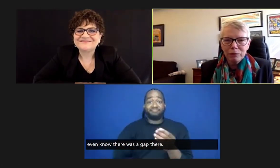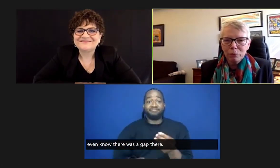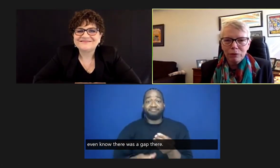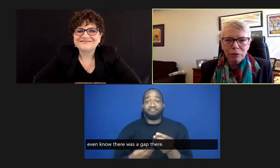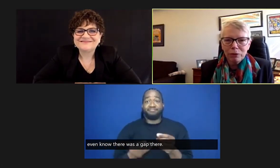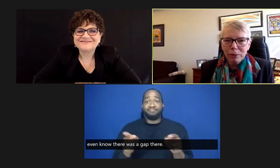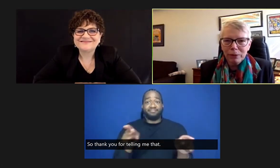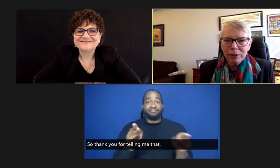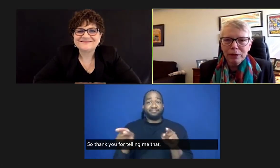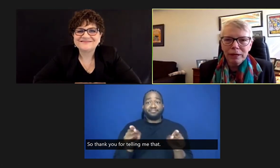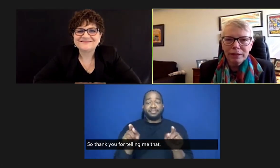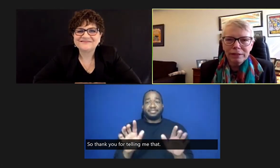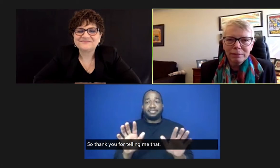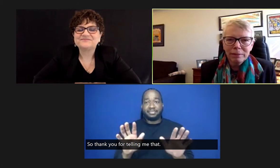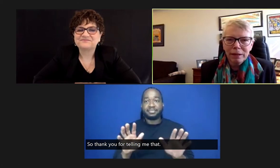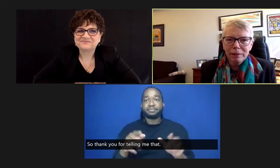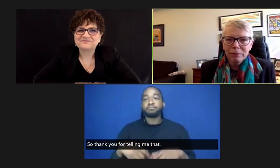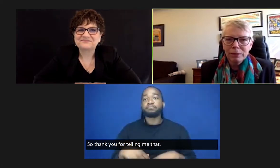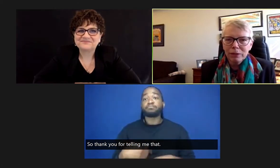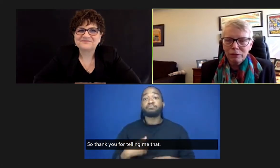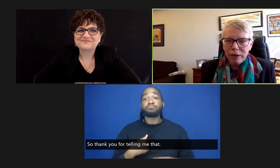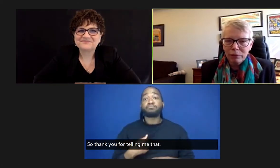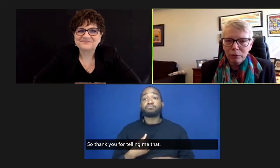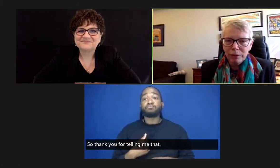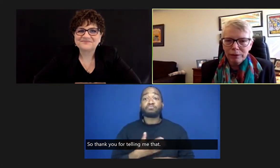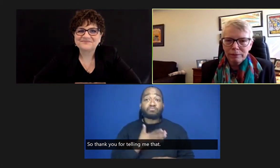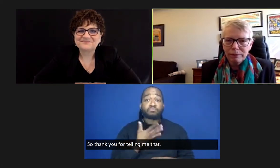happy to give you my phone number. It's